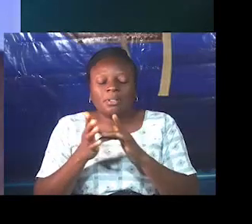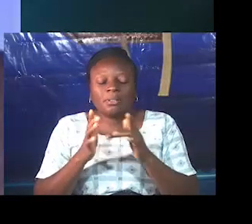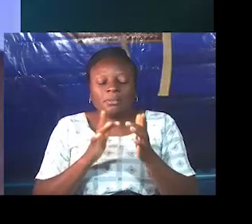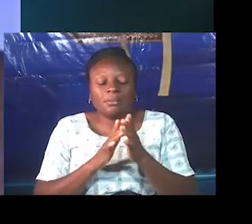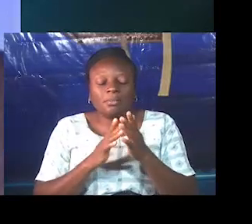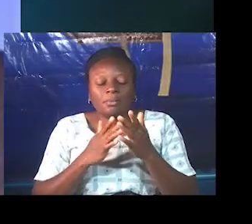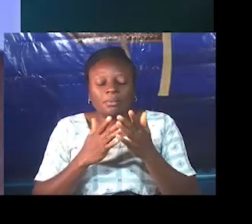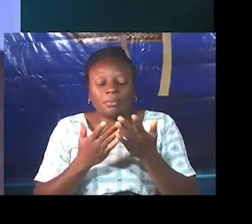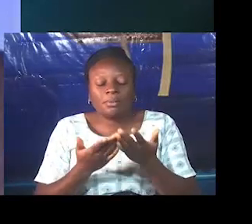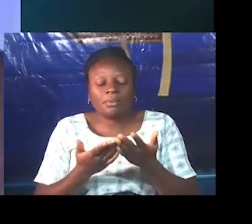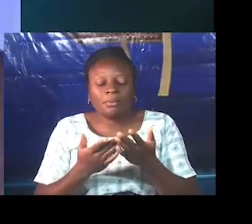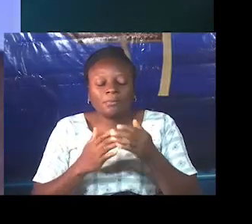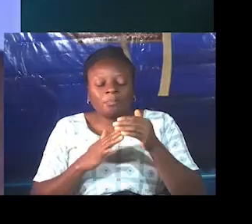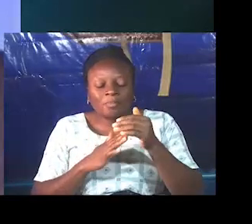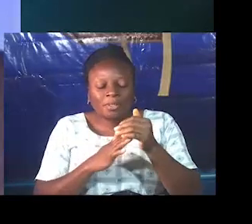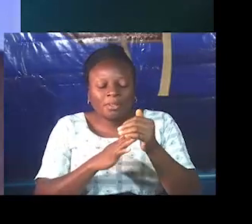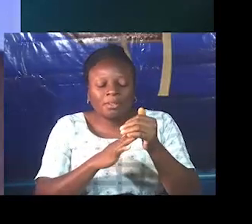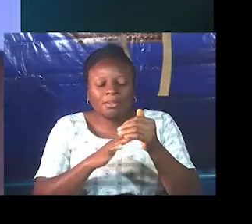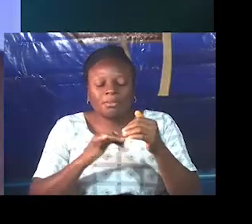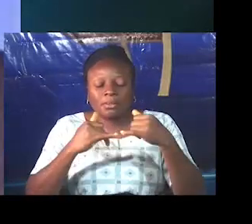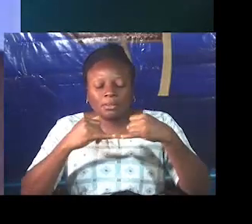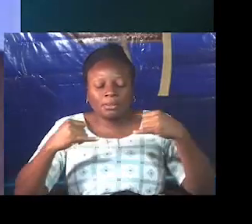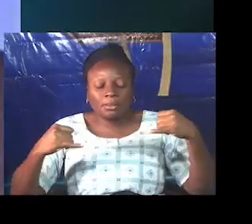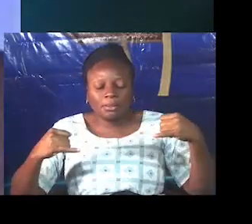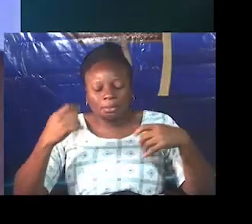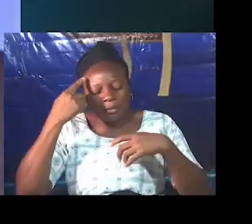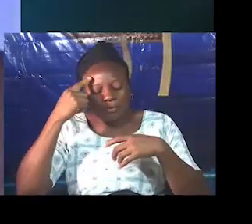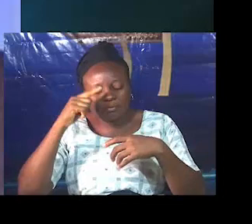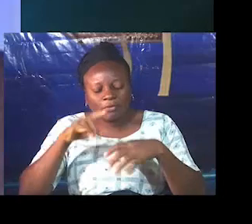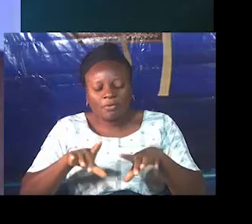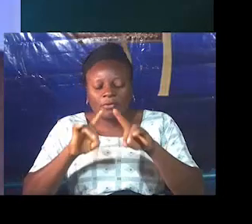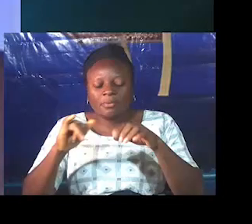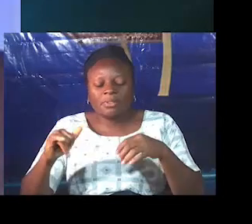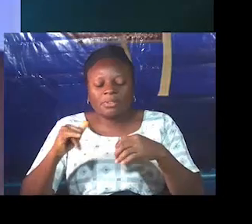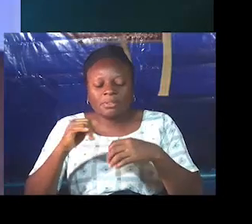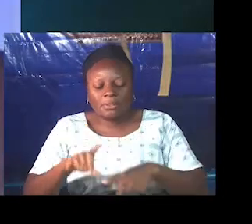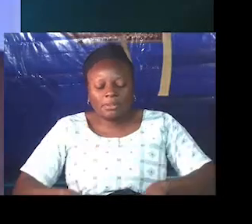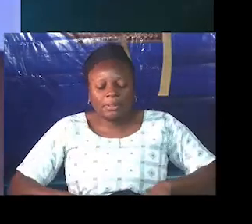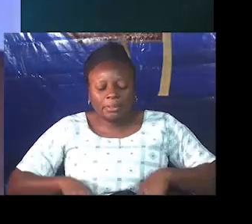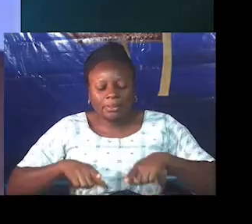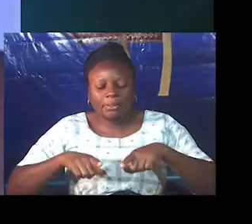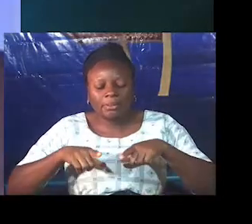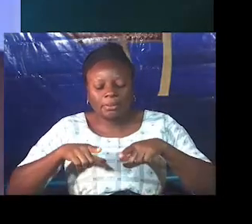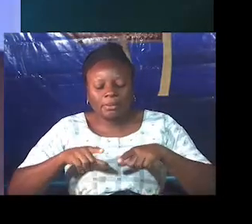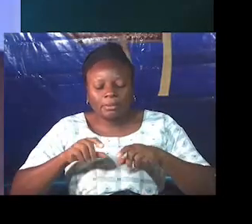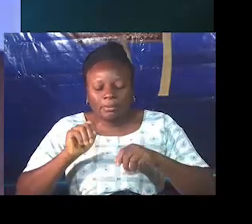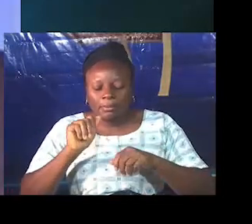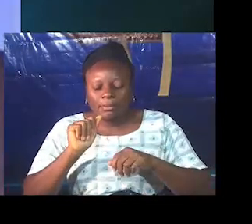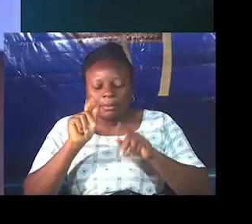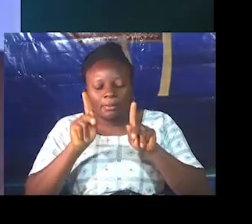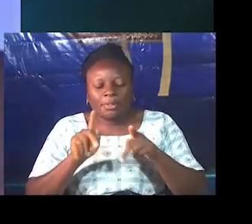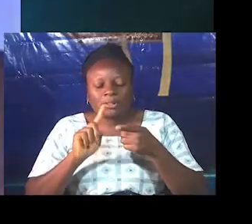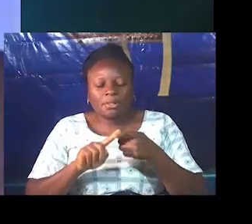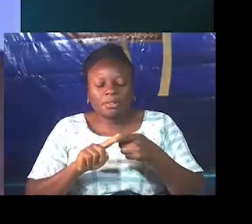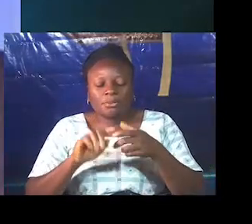choosing a marriage partner and the biblical guidelines for the relationship thereafter.